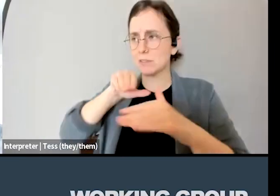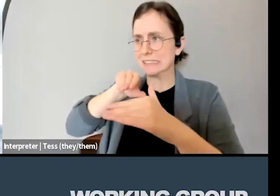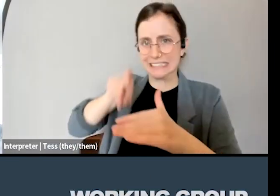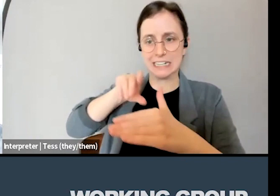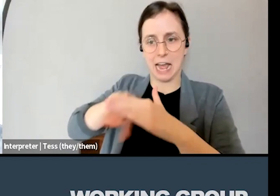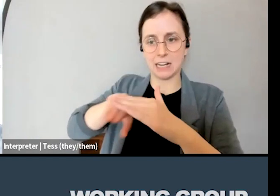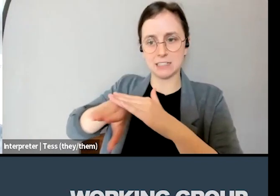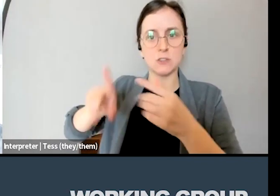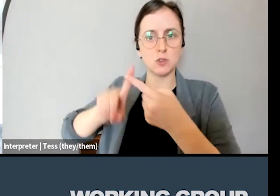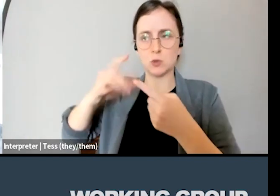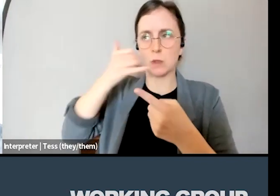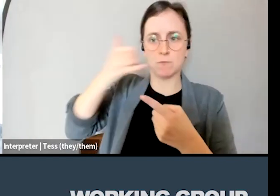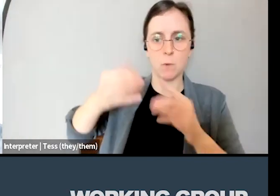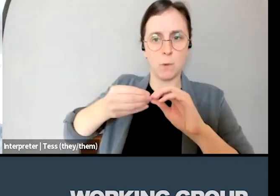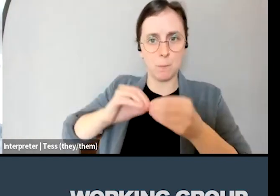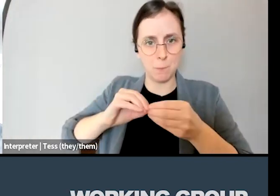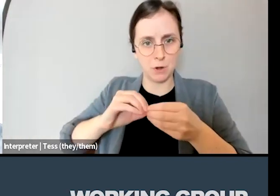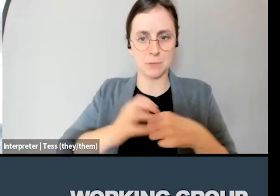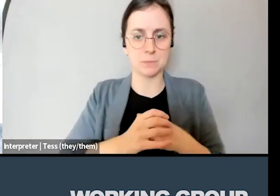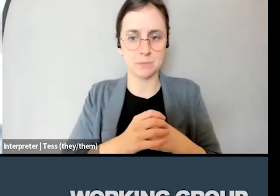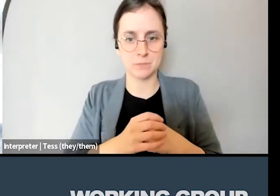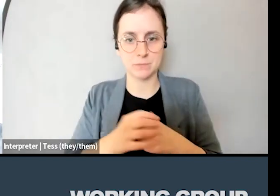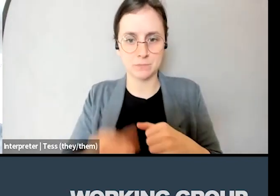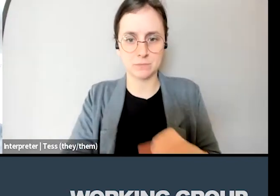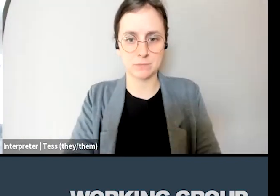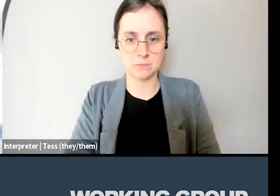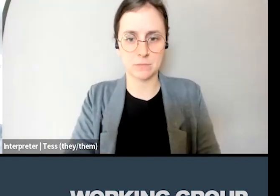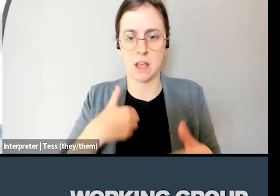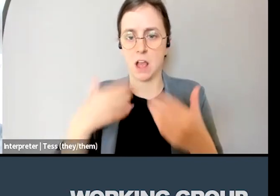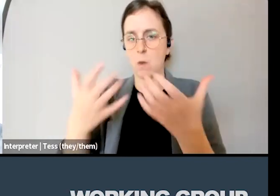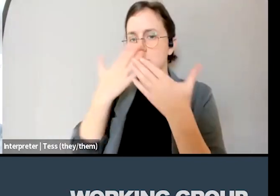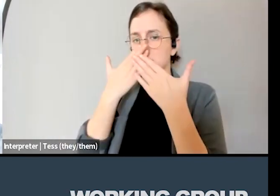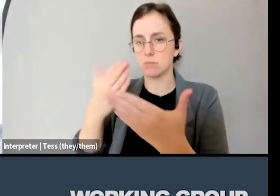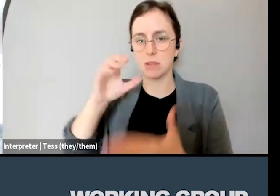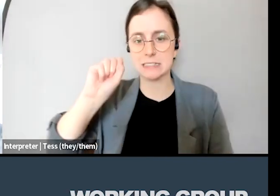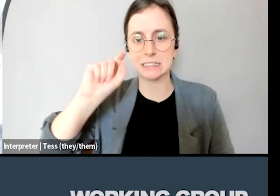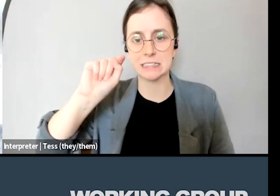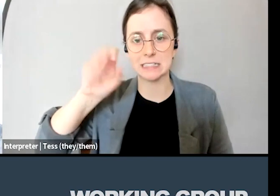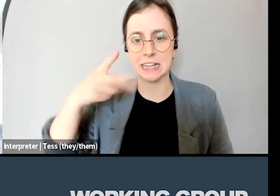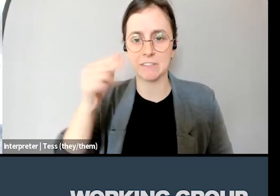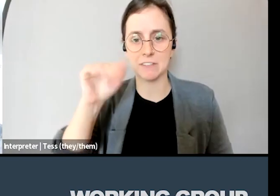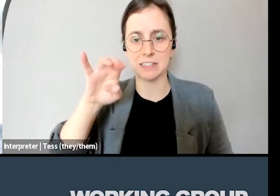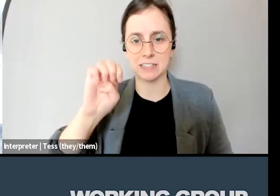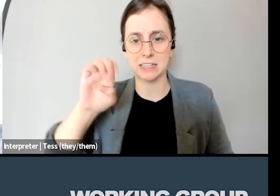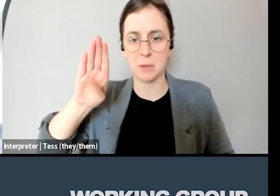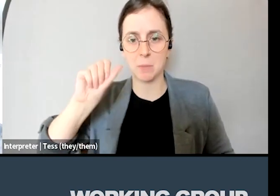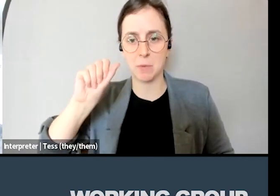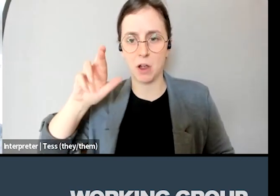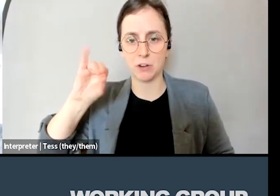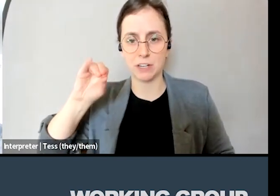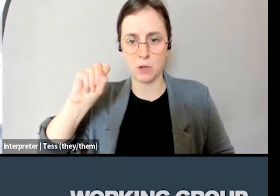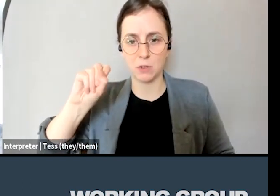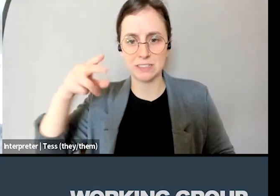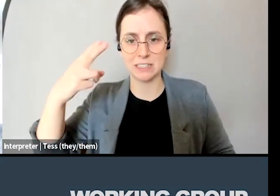thanks goes to Stephanie Barrios Hepburn, Brian Hepburn, Mike Hogan, and